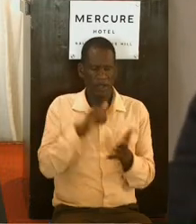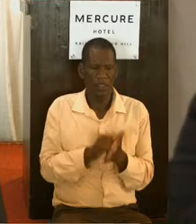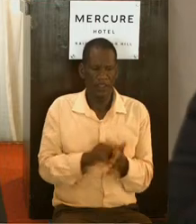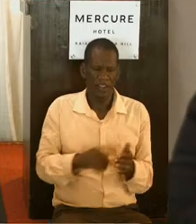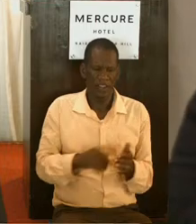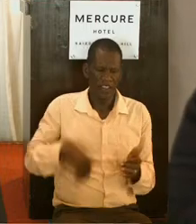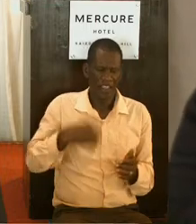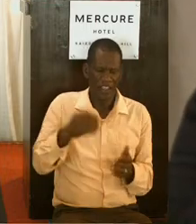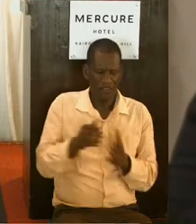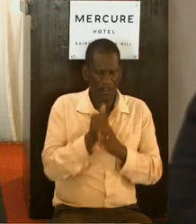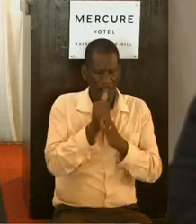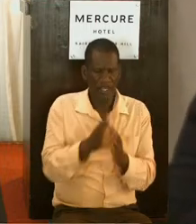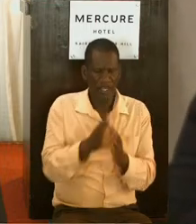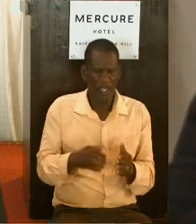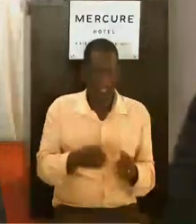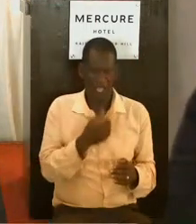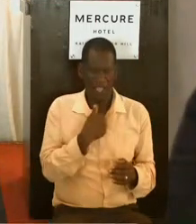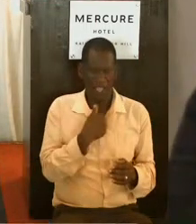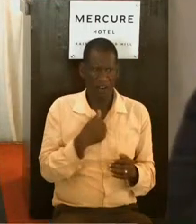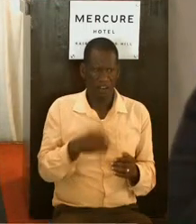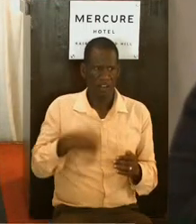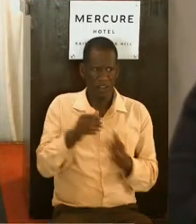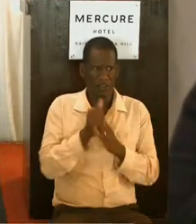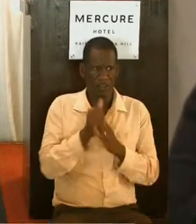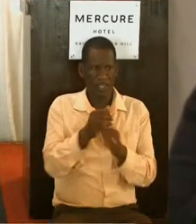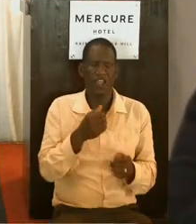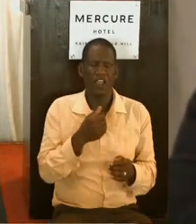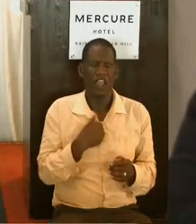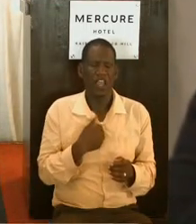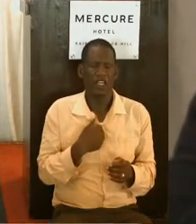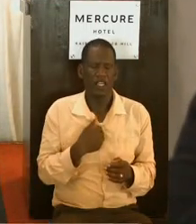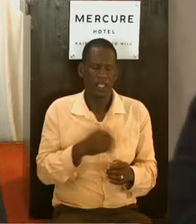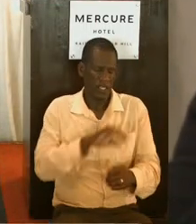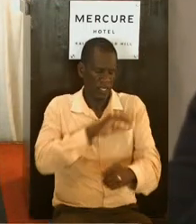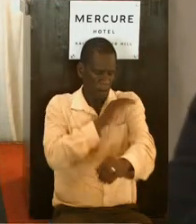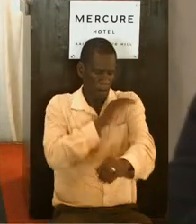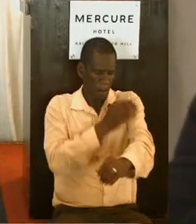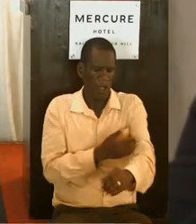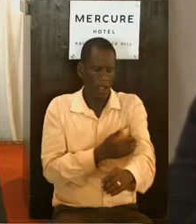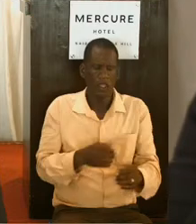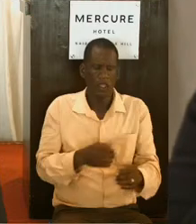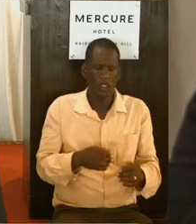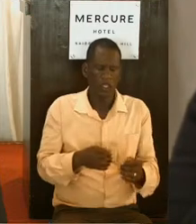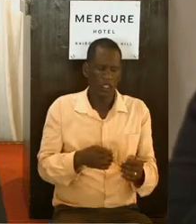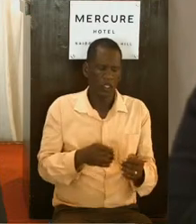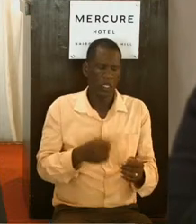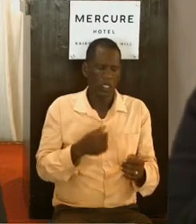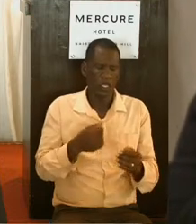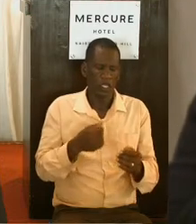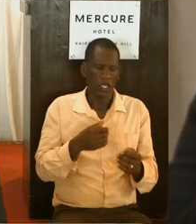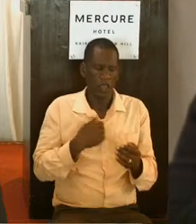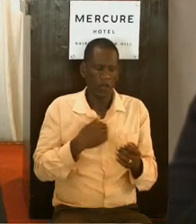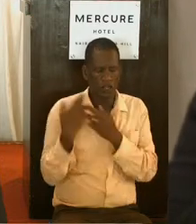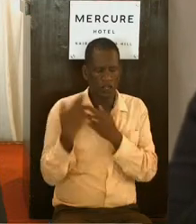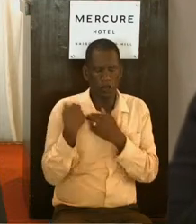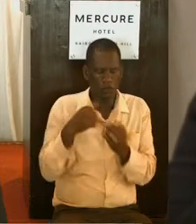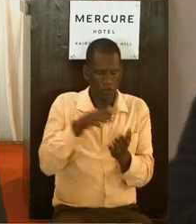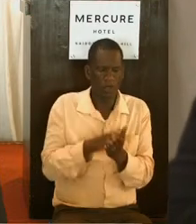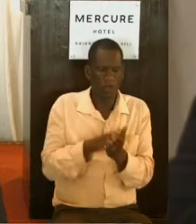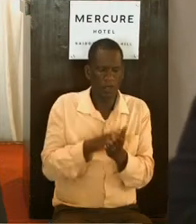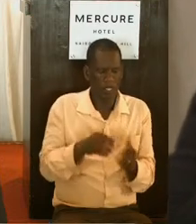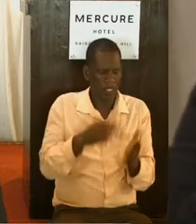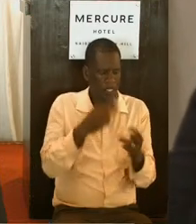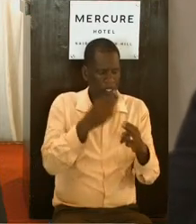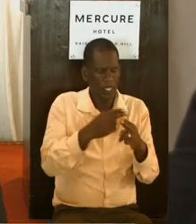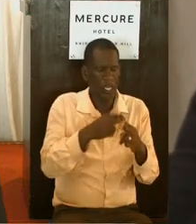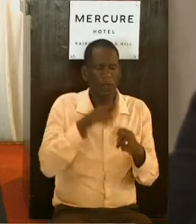every leader had the mandate to uphold the reputation of